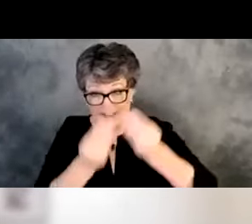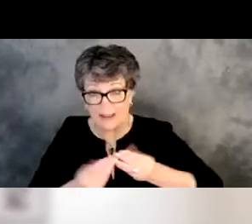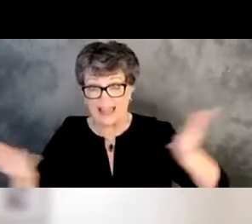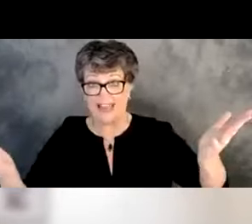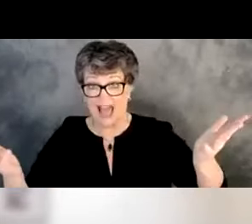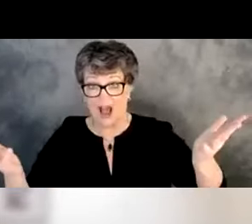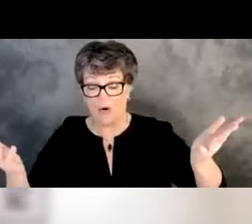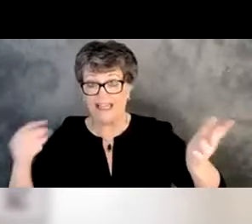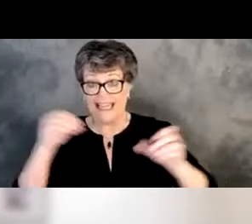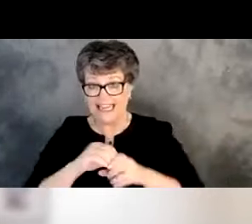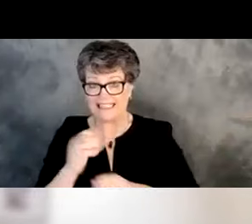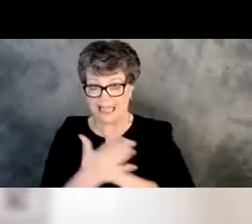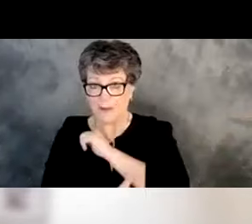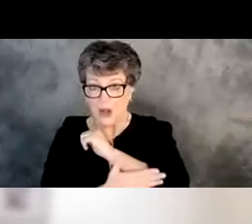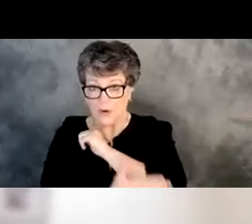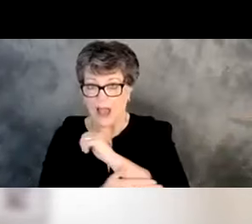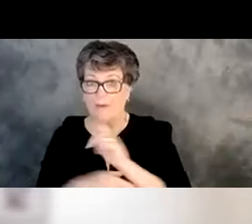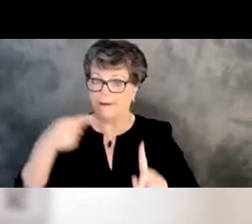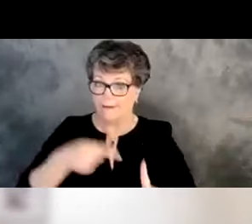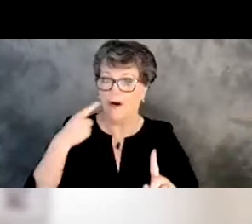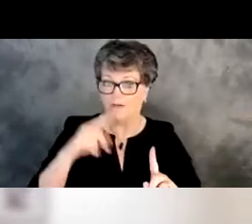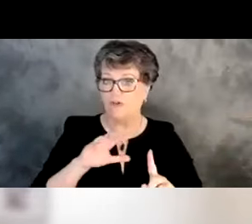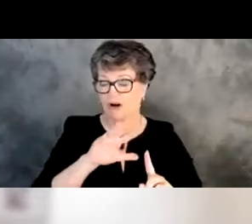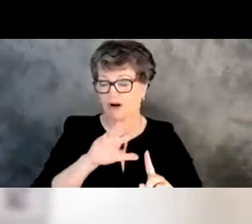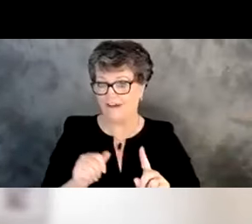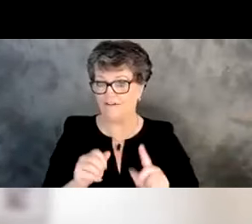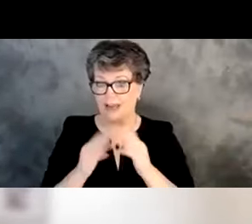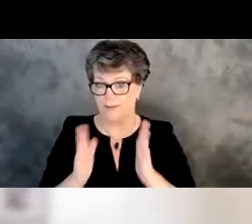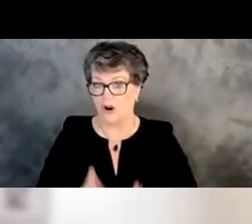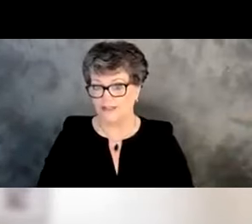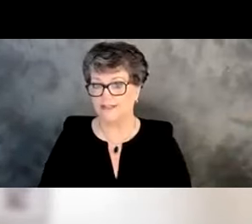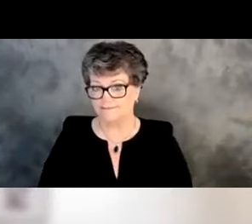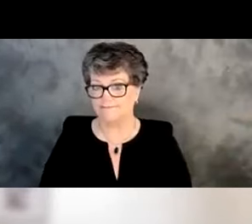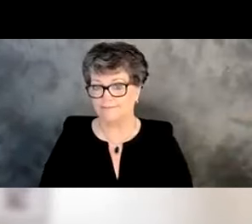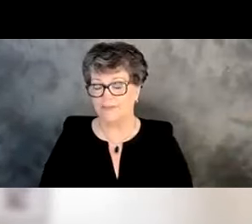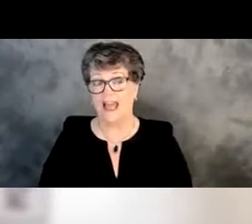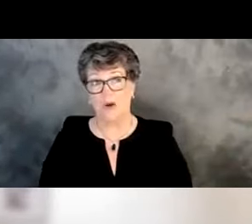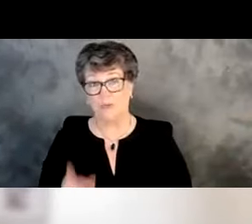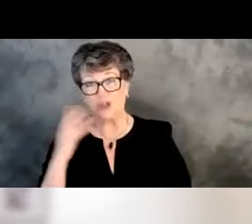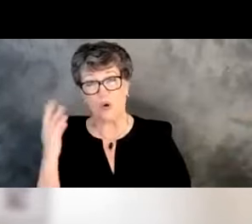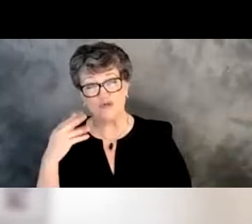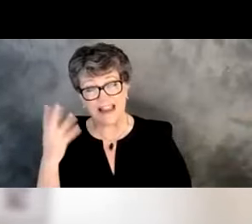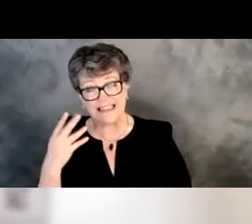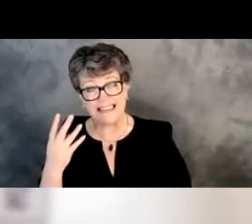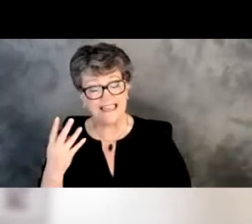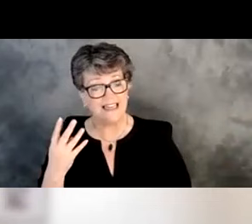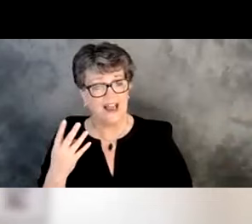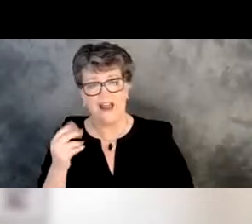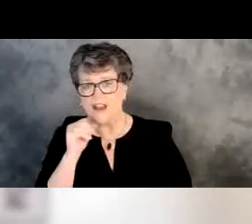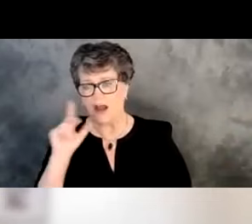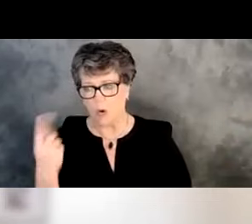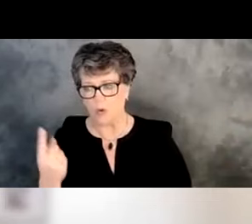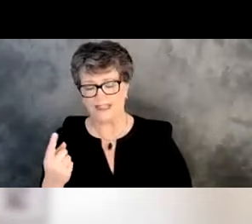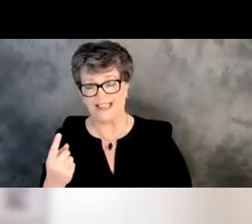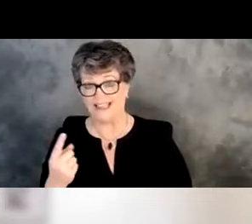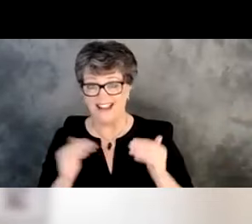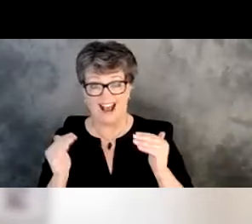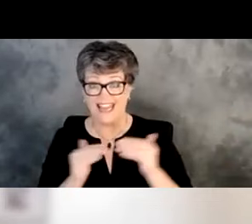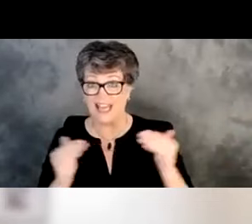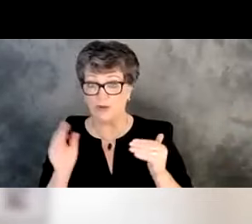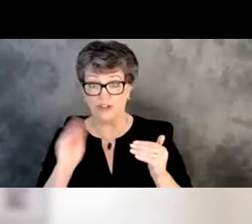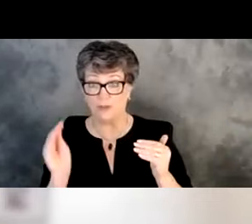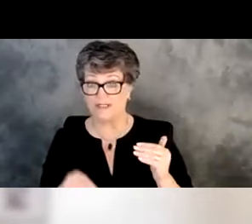in Sacramento County have been given to African Americans. The thing that's so crazy about this is not only is that not equal to the